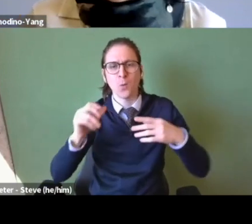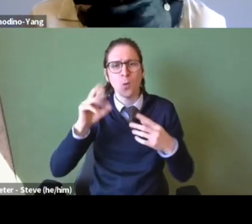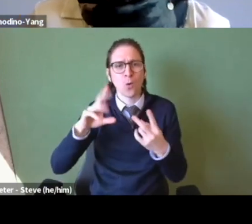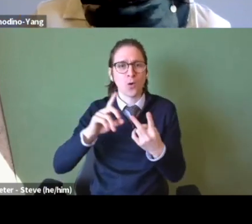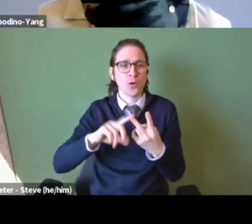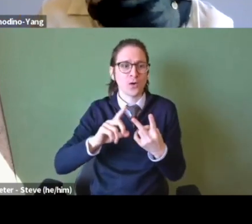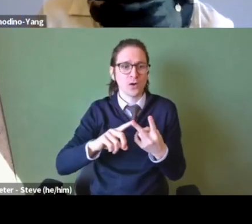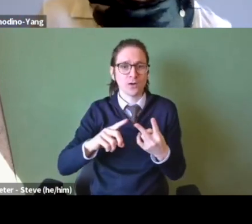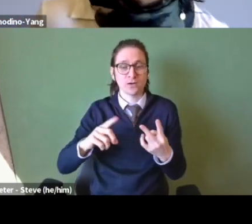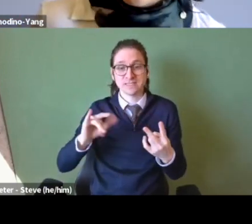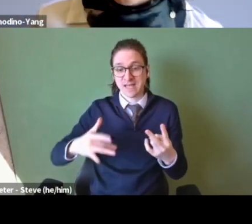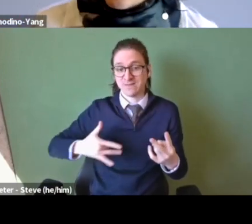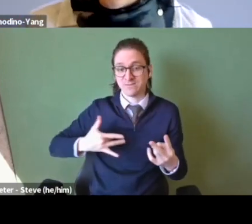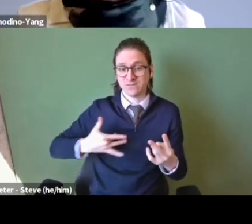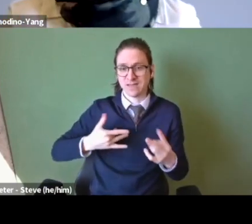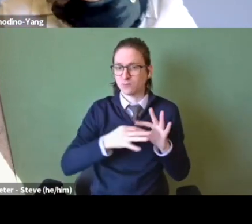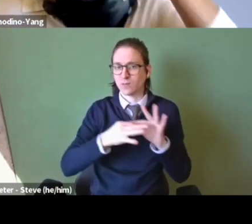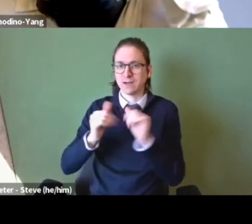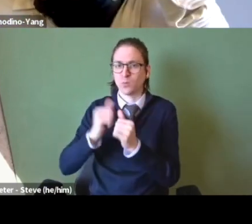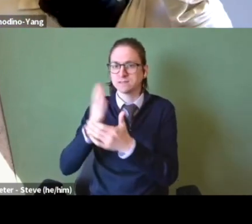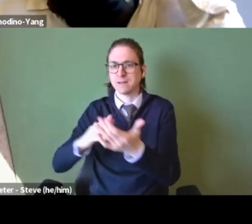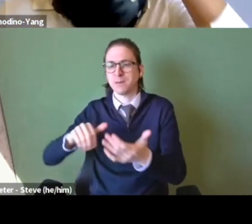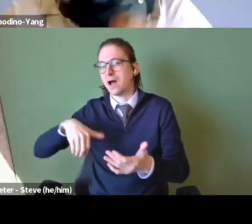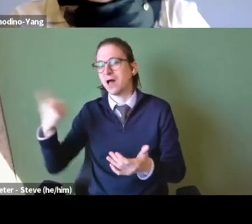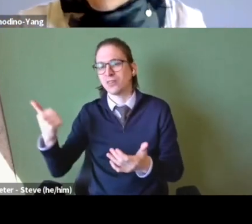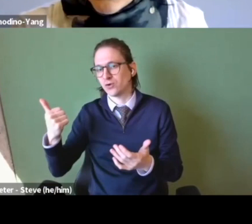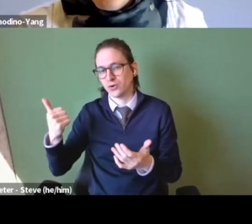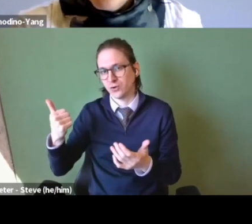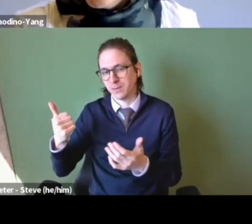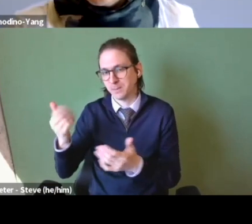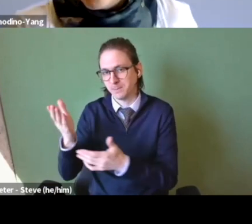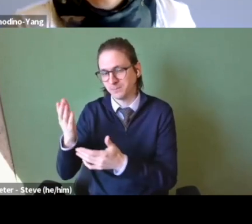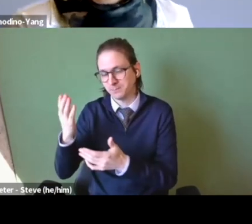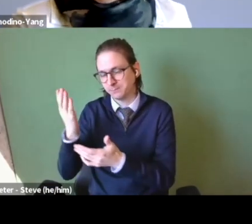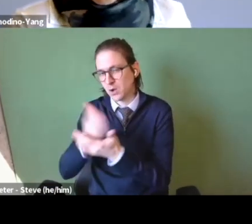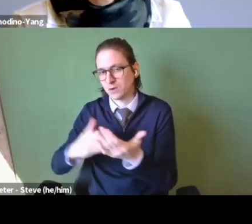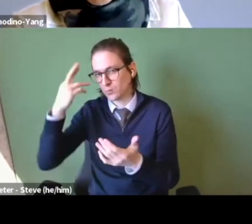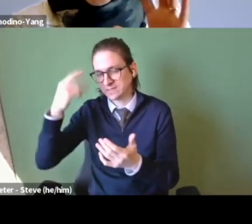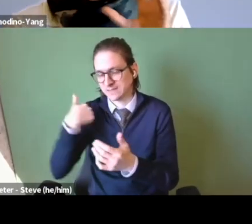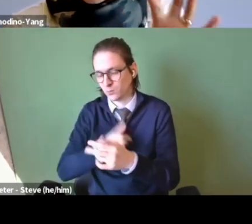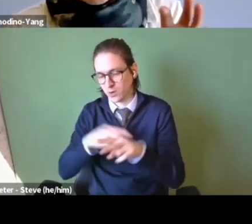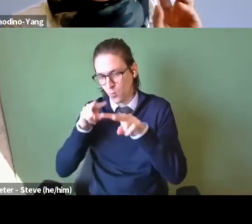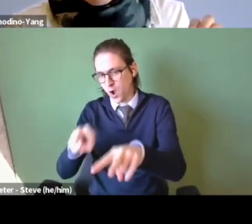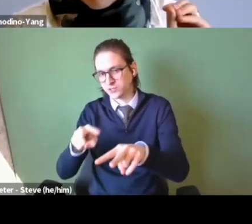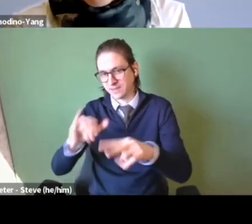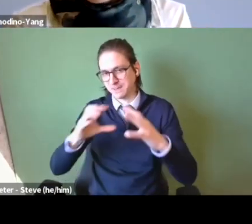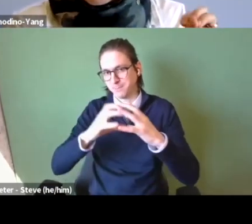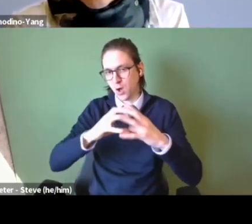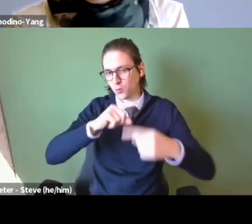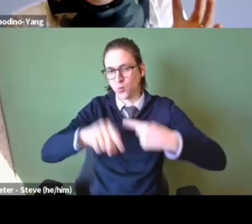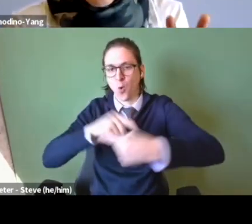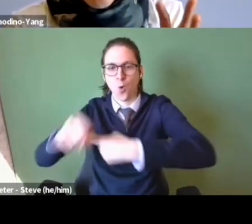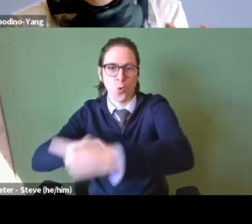administrative aspect of the reason why you're watching that ball roll, which is really an